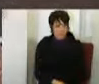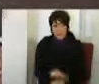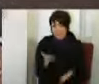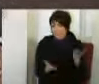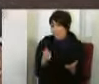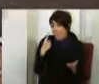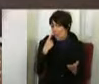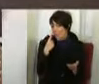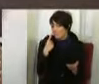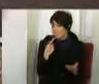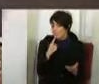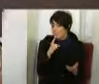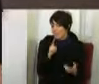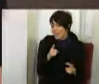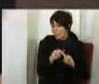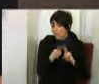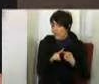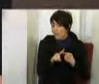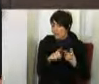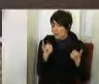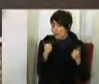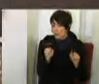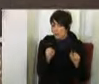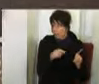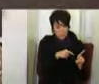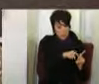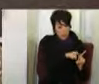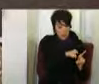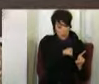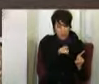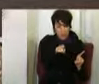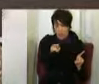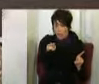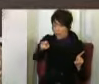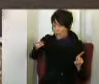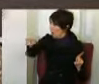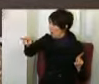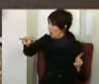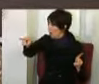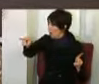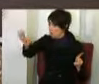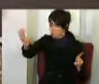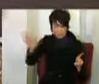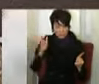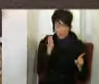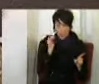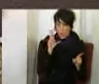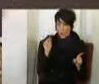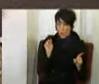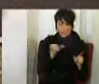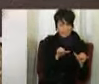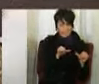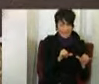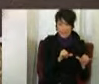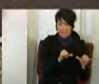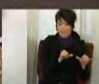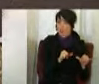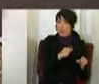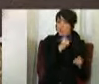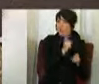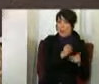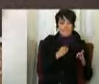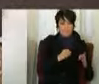friend and have tried to put us off course of what we truly believed and were inspired to know